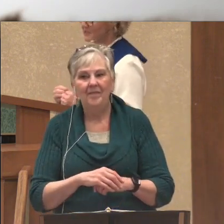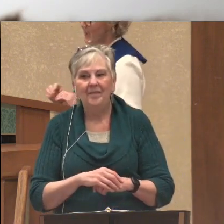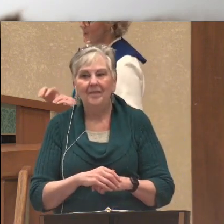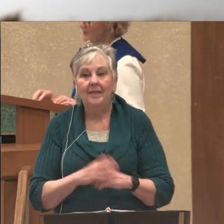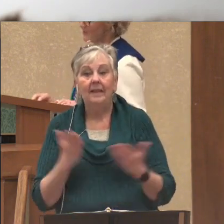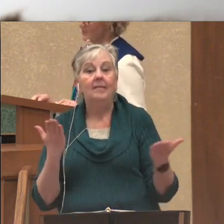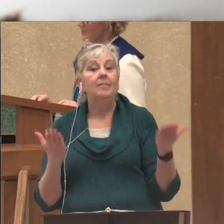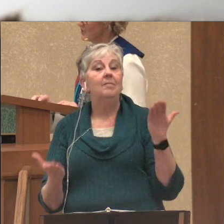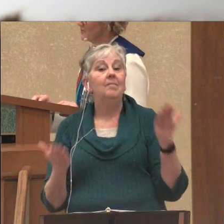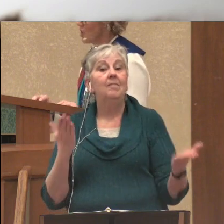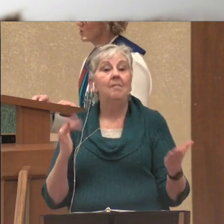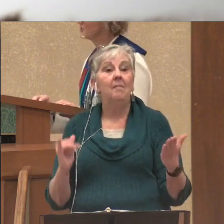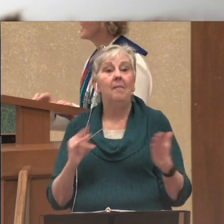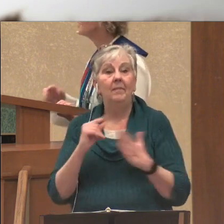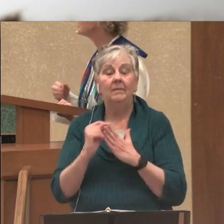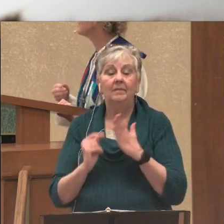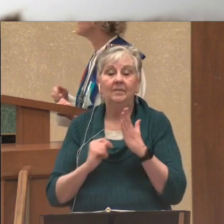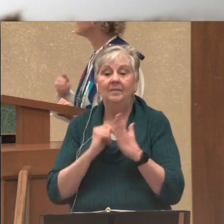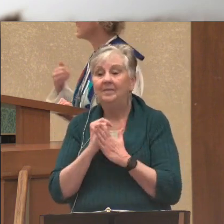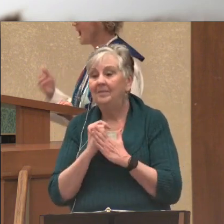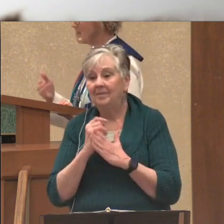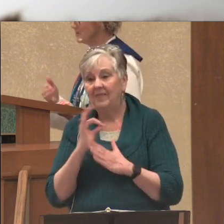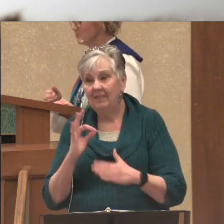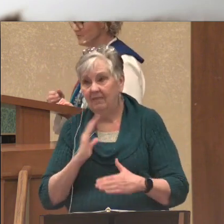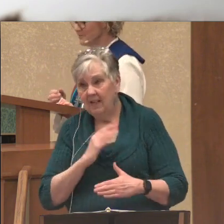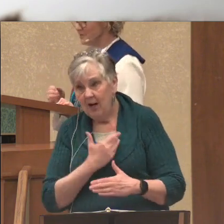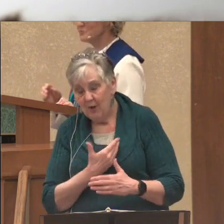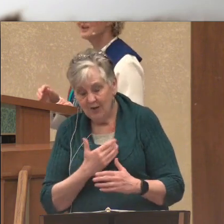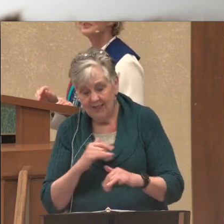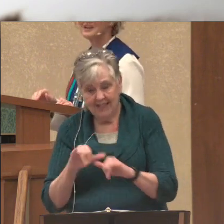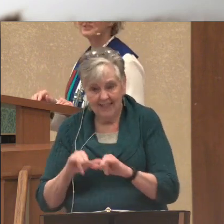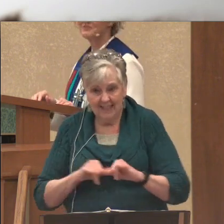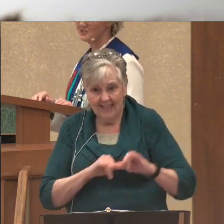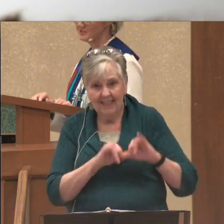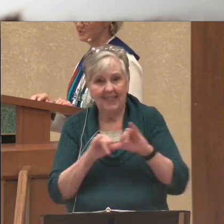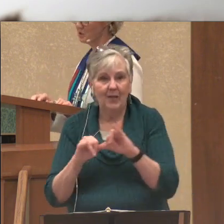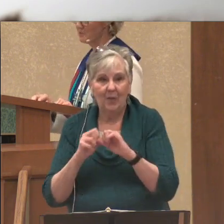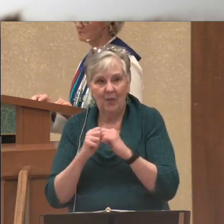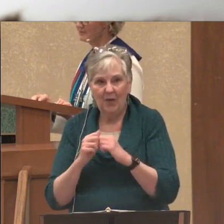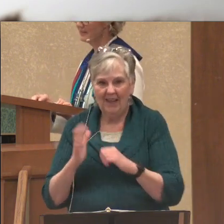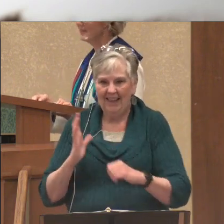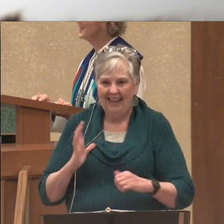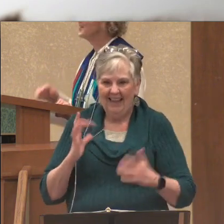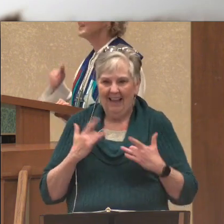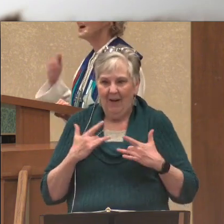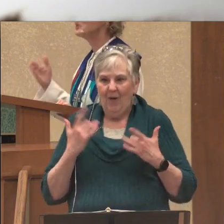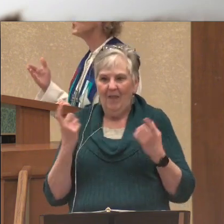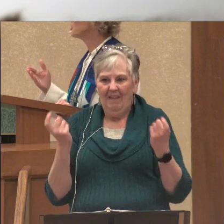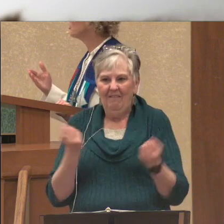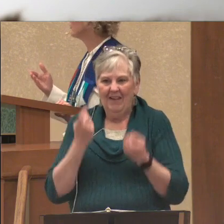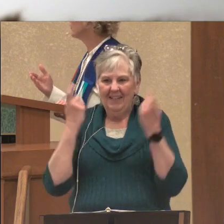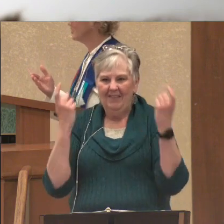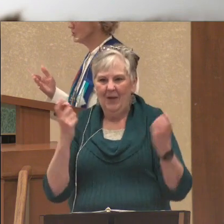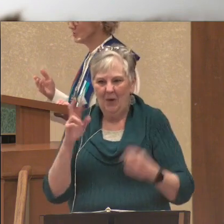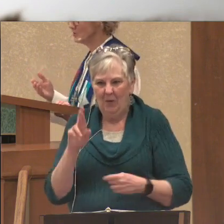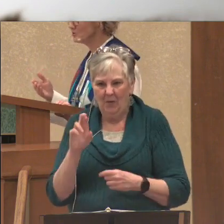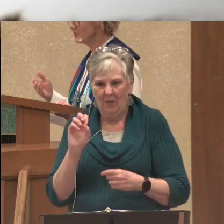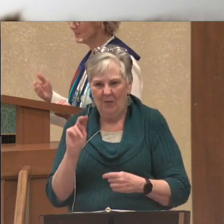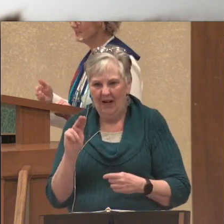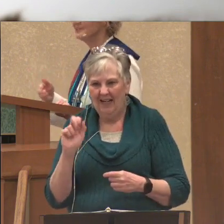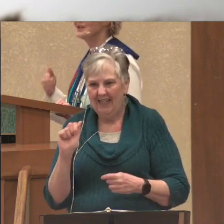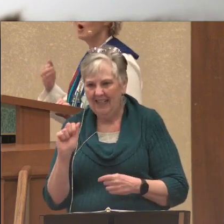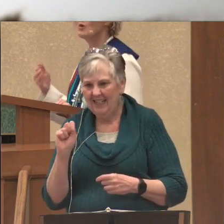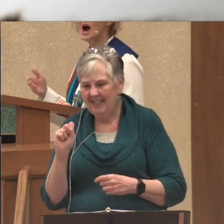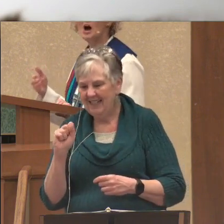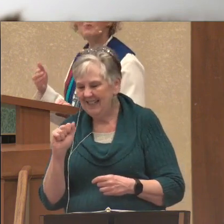Maybe this Advent season of ours has some things in common with the Renaissance Festival. It has its own familiar